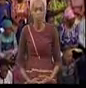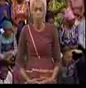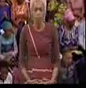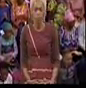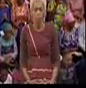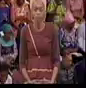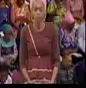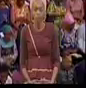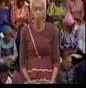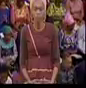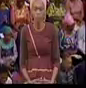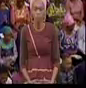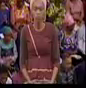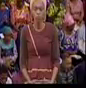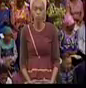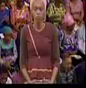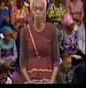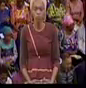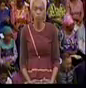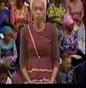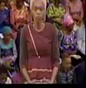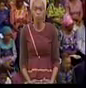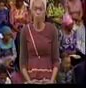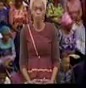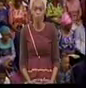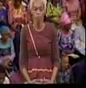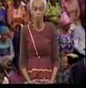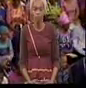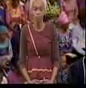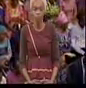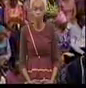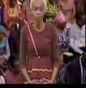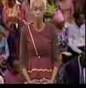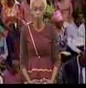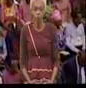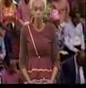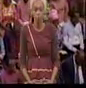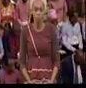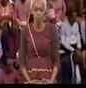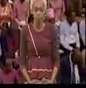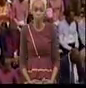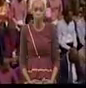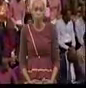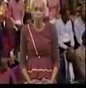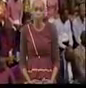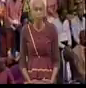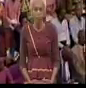Thank you.